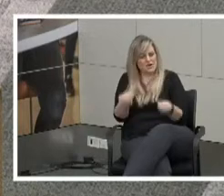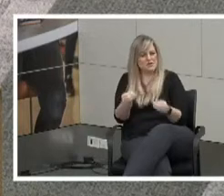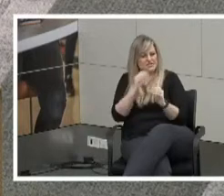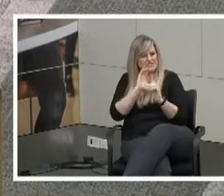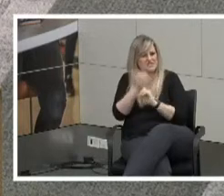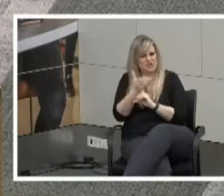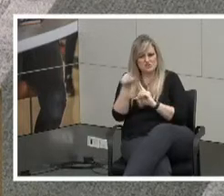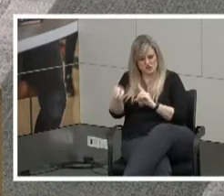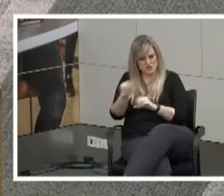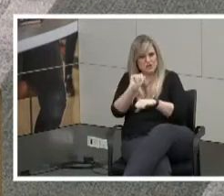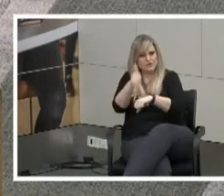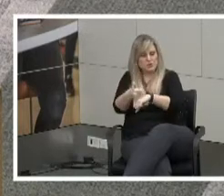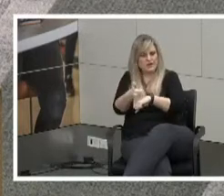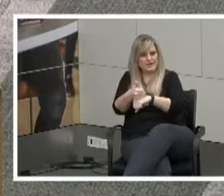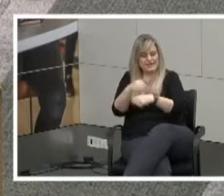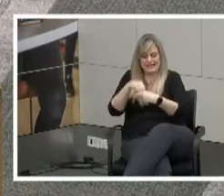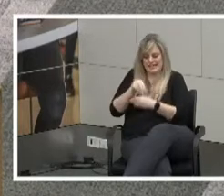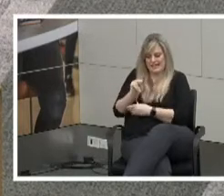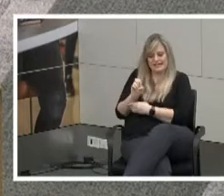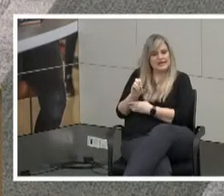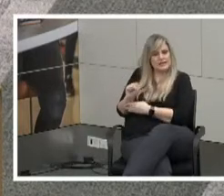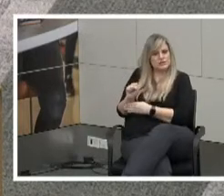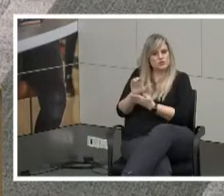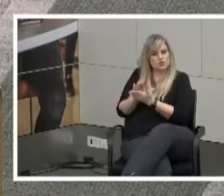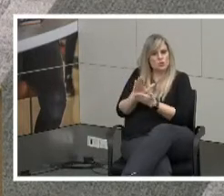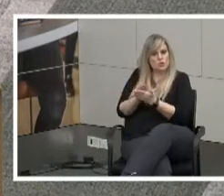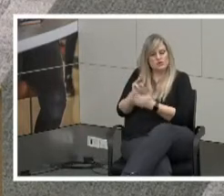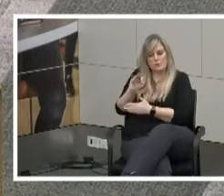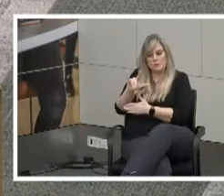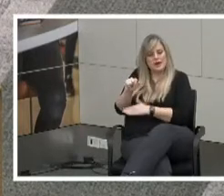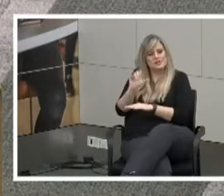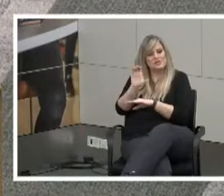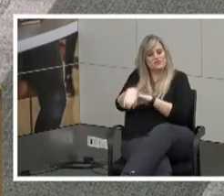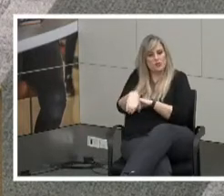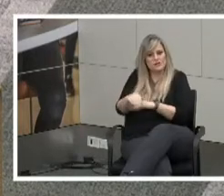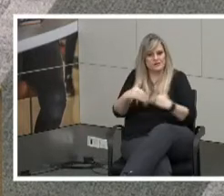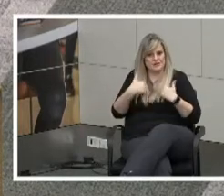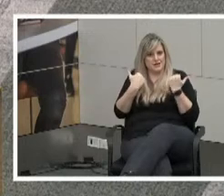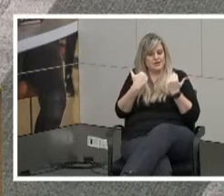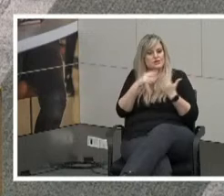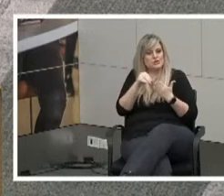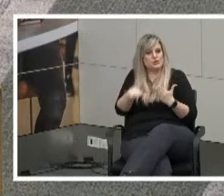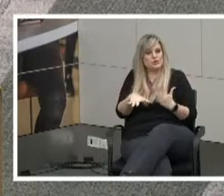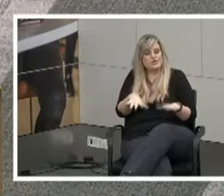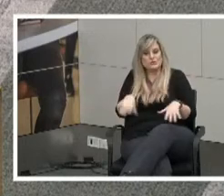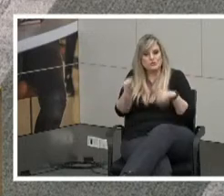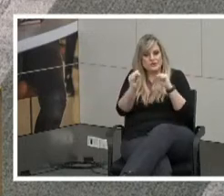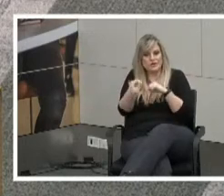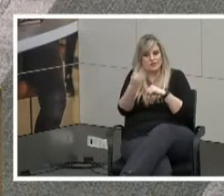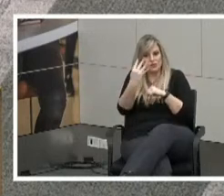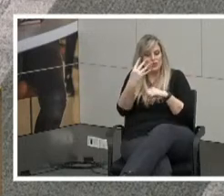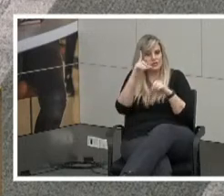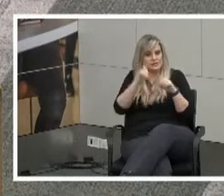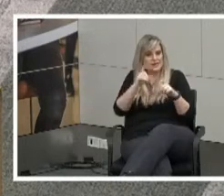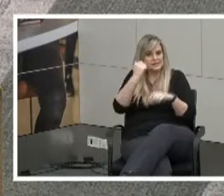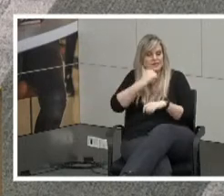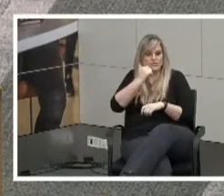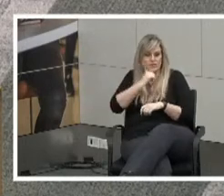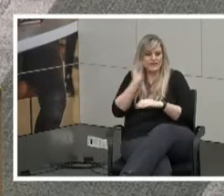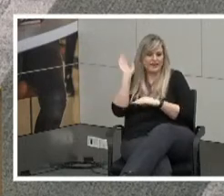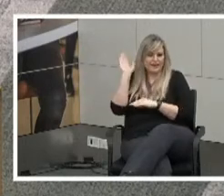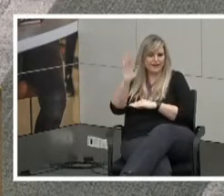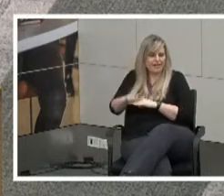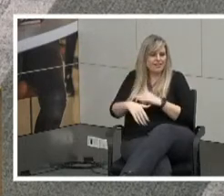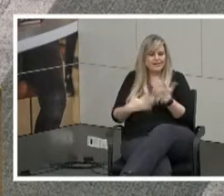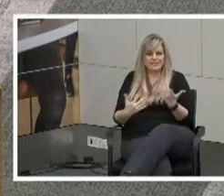created in any of schools miles has forced even young children to take four tests every day all year long that really is test